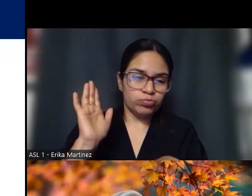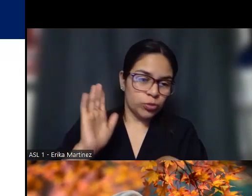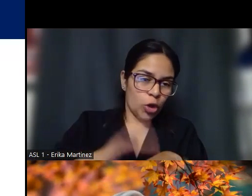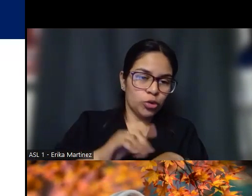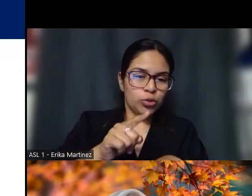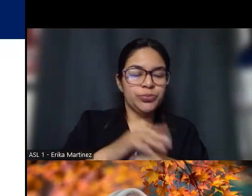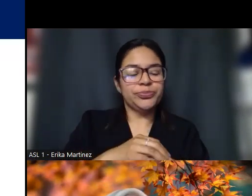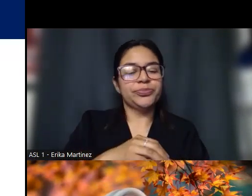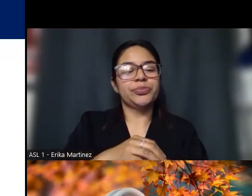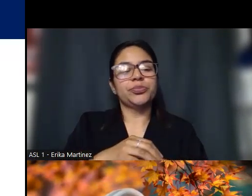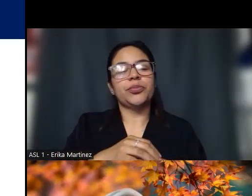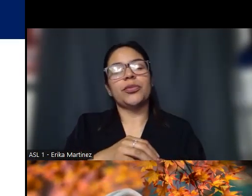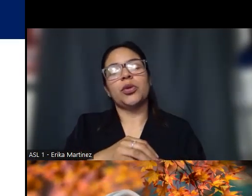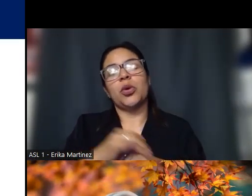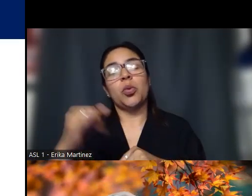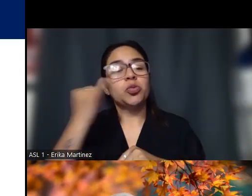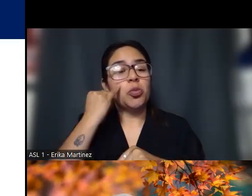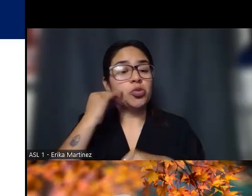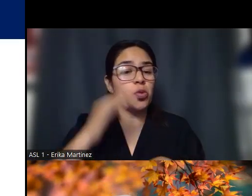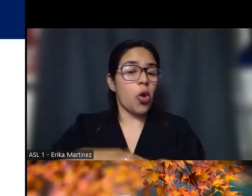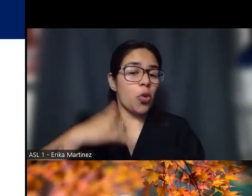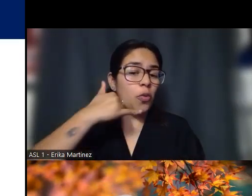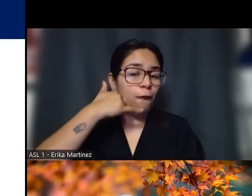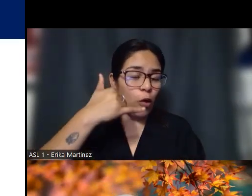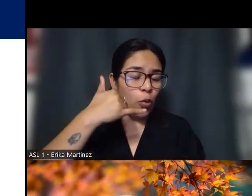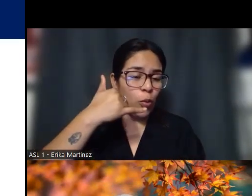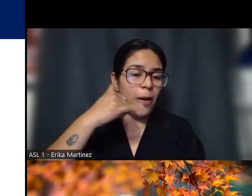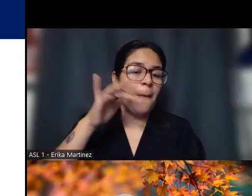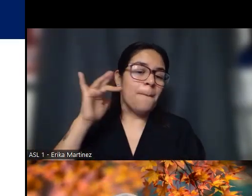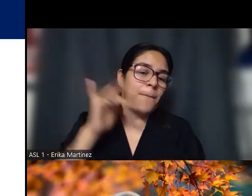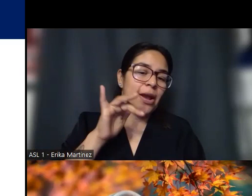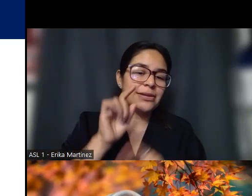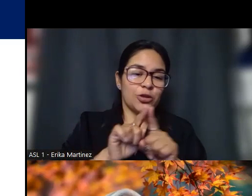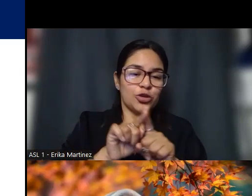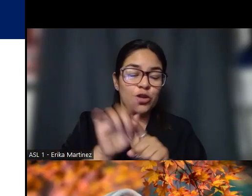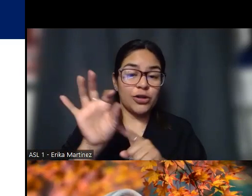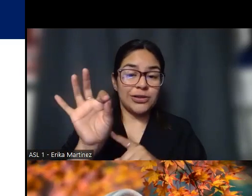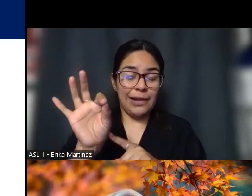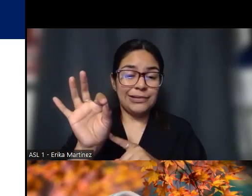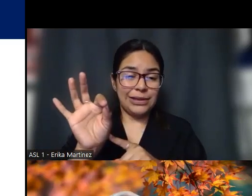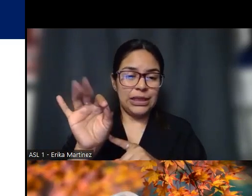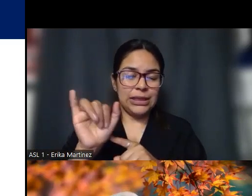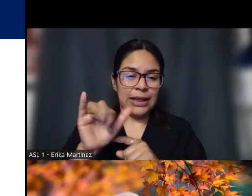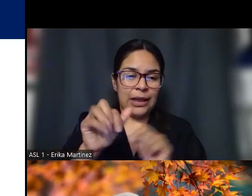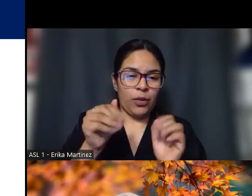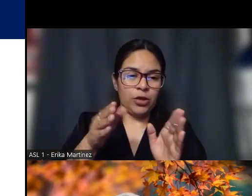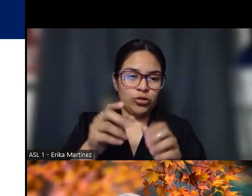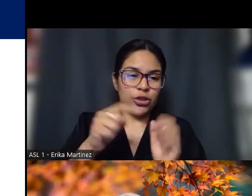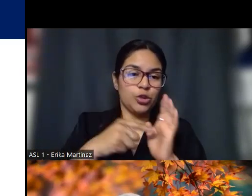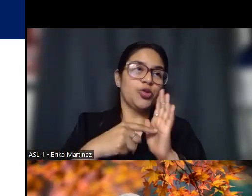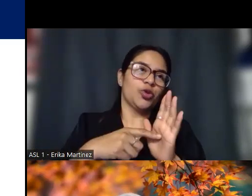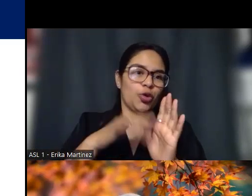line. Attendees joining by phone, please press *9 on your dial pad to raise your hand and